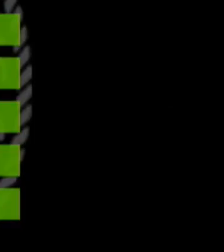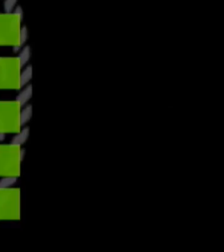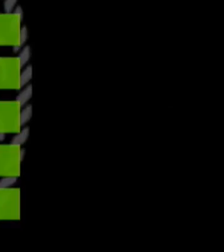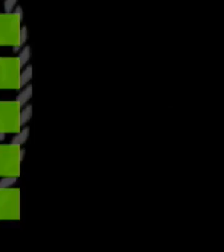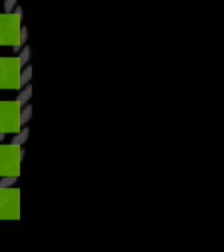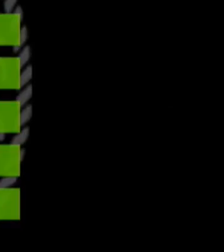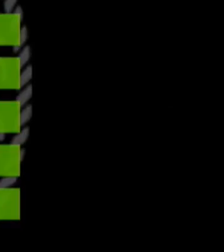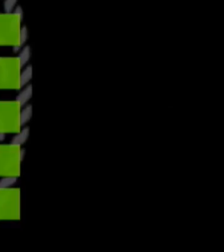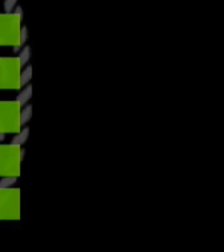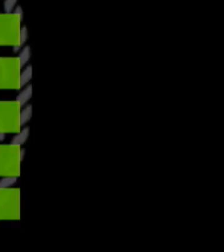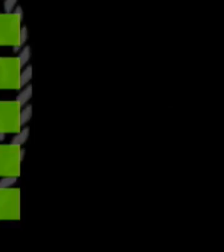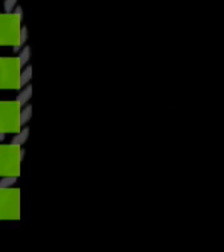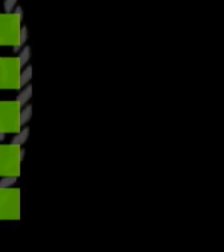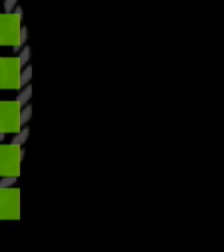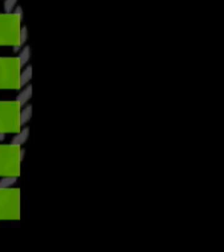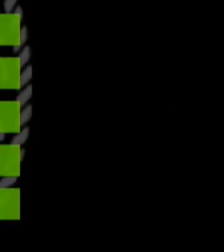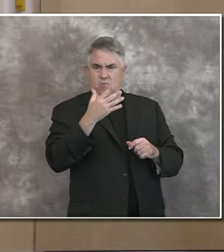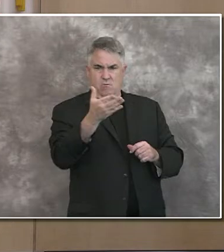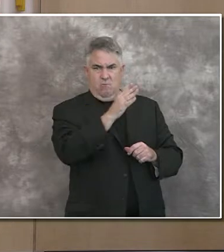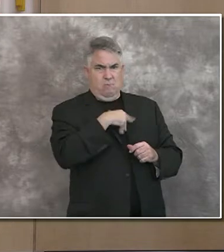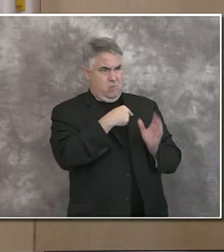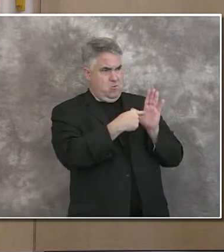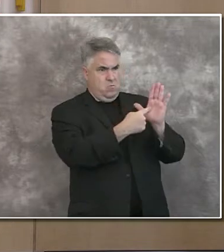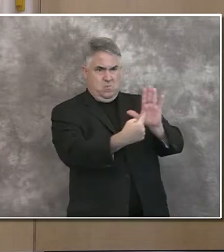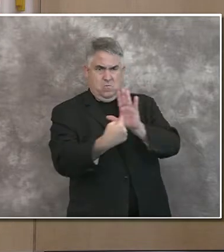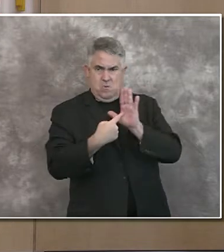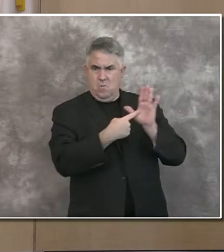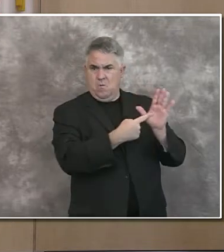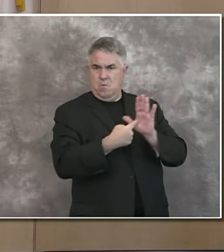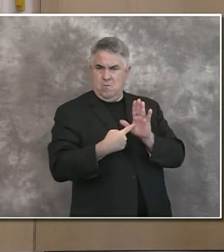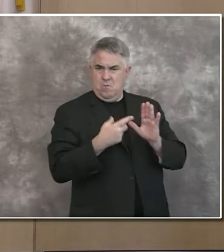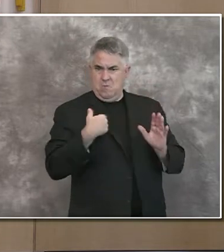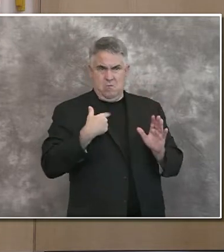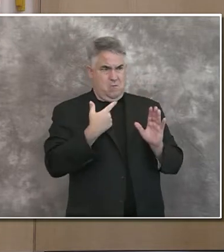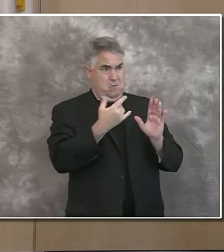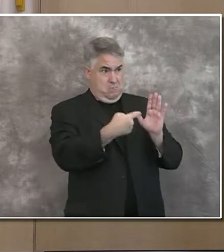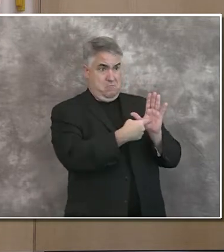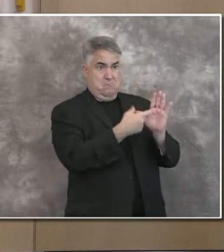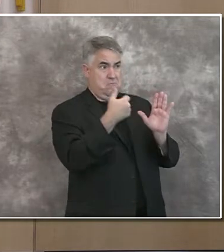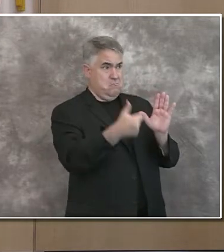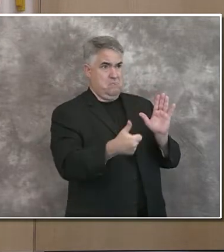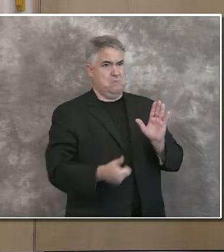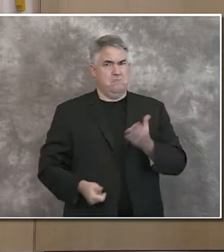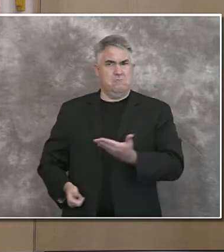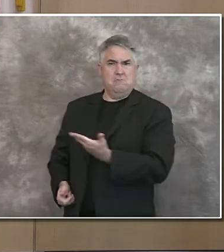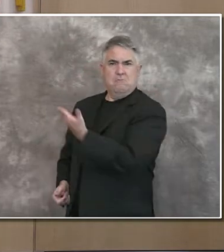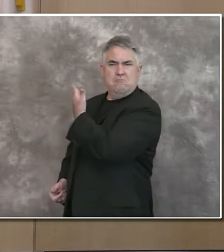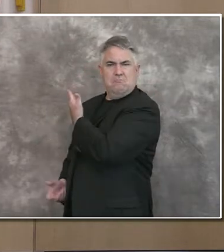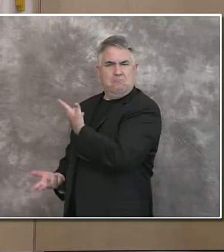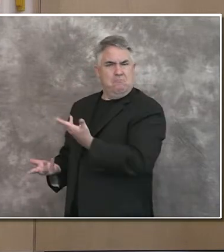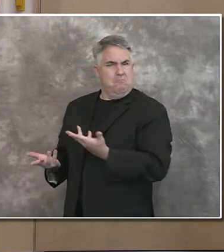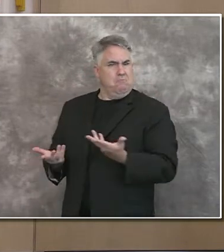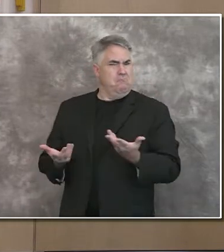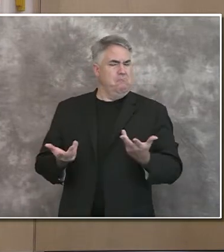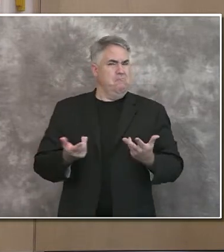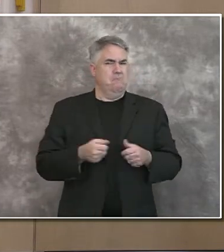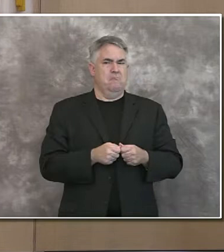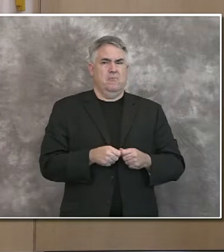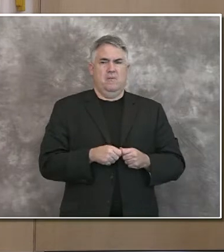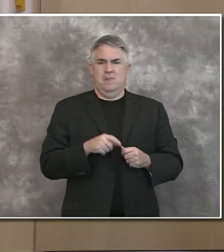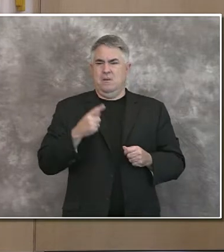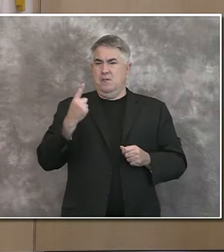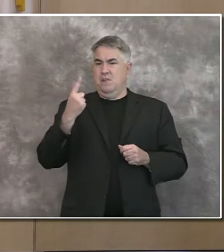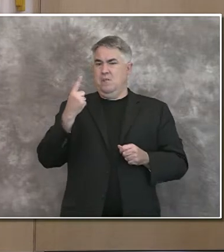voted unanimously to move forward with reopening. So why didn't county health officials share the plan with Scripps and Sharp in advance or ask for their